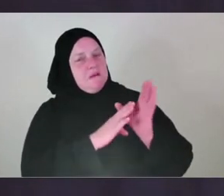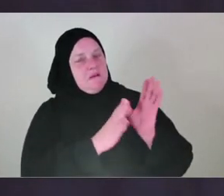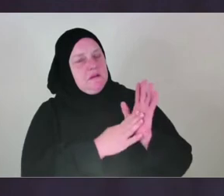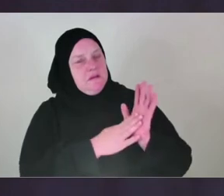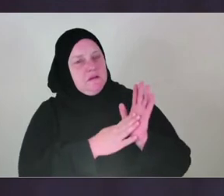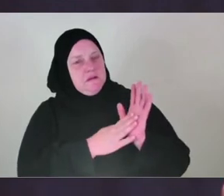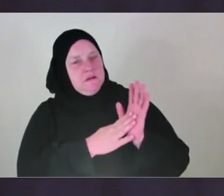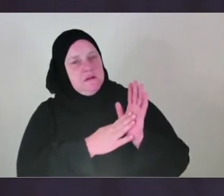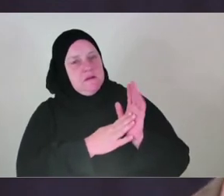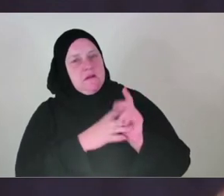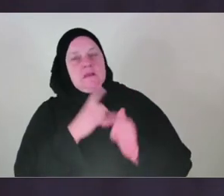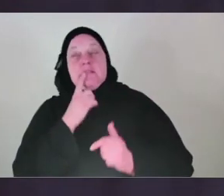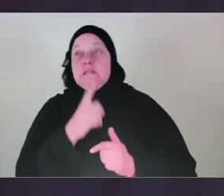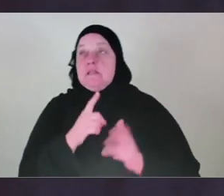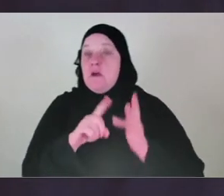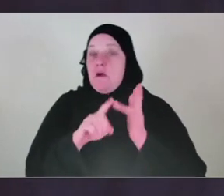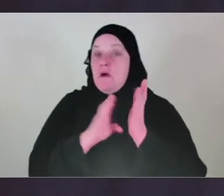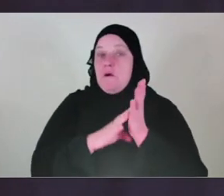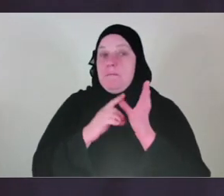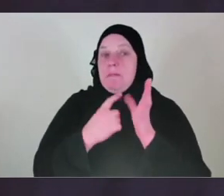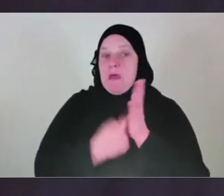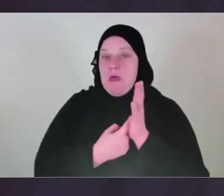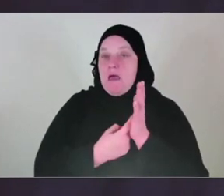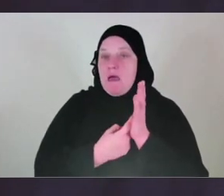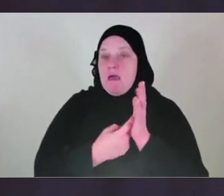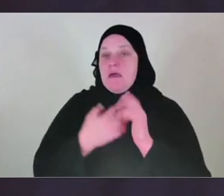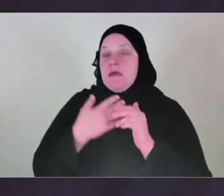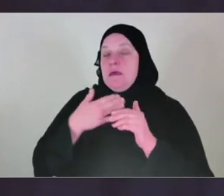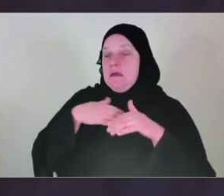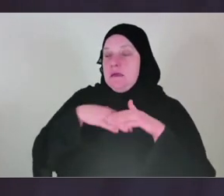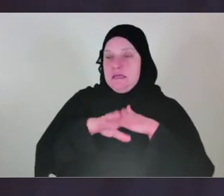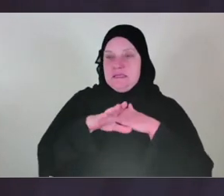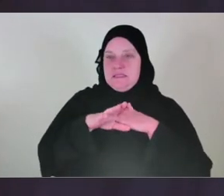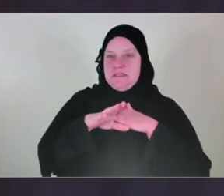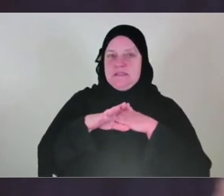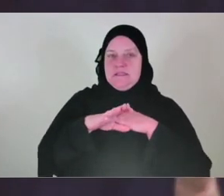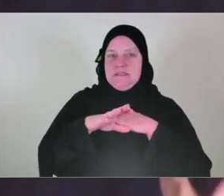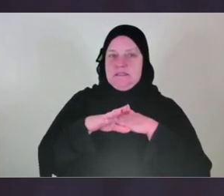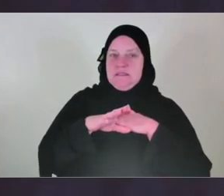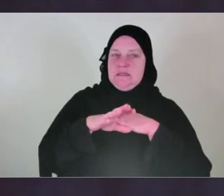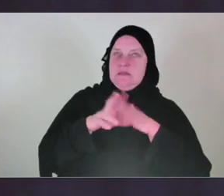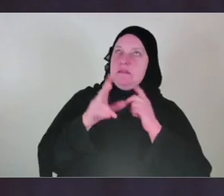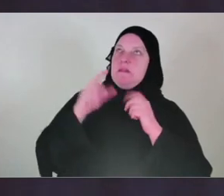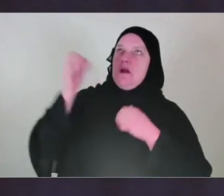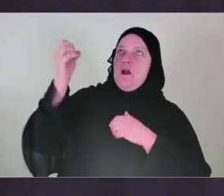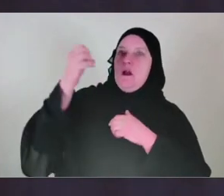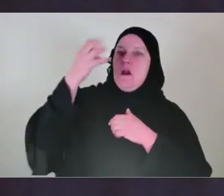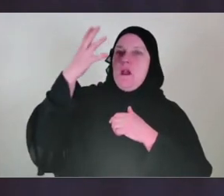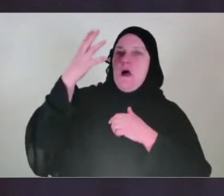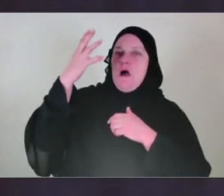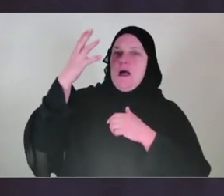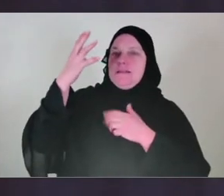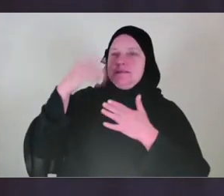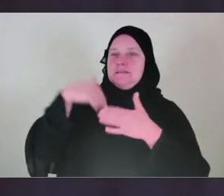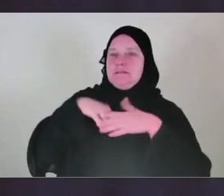paradise? Siraj means the lantern. When we say Siraj, it means he is the one that illuminates paradise.